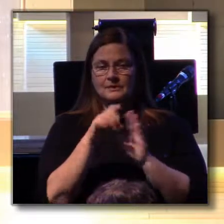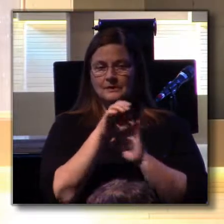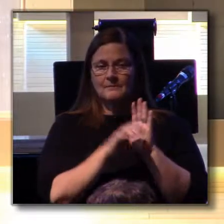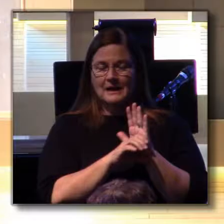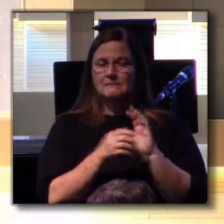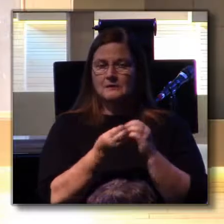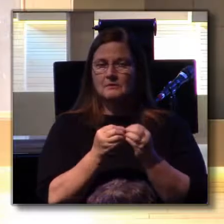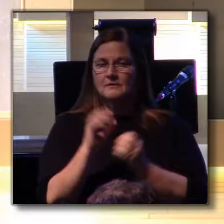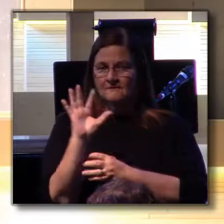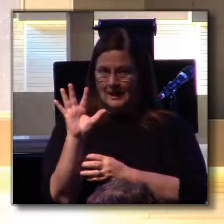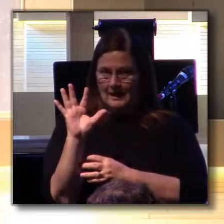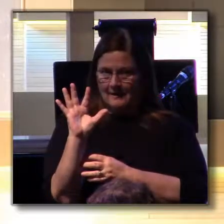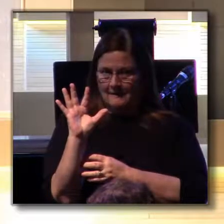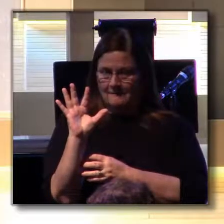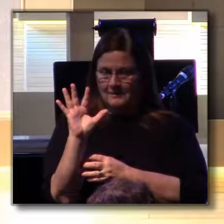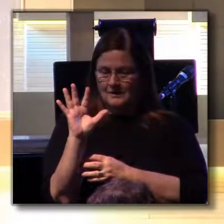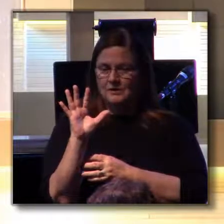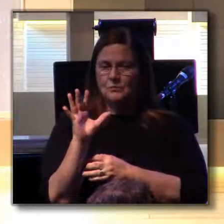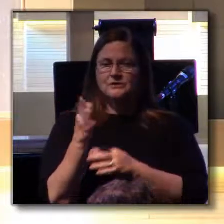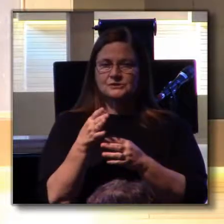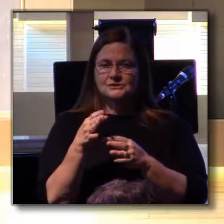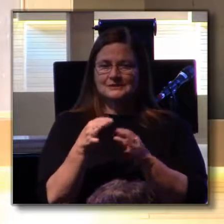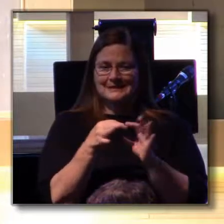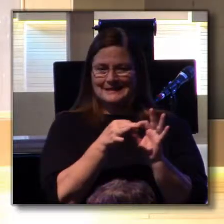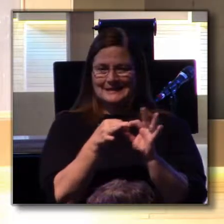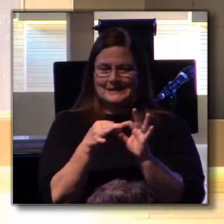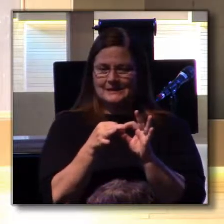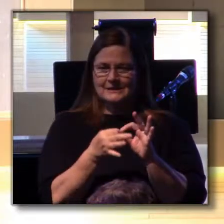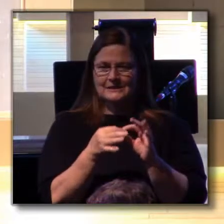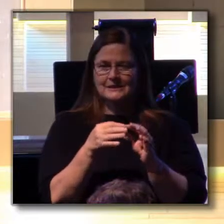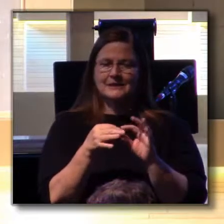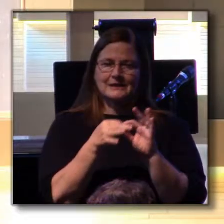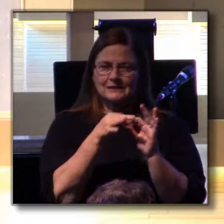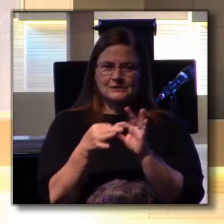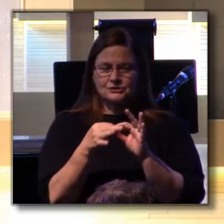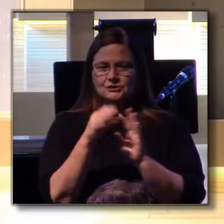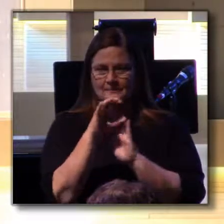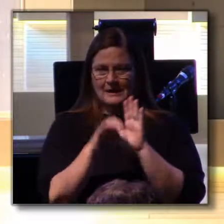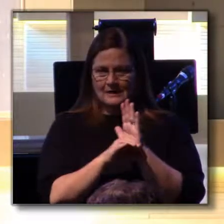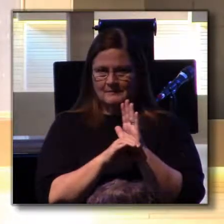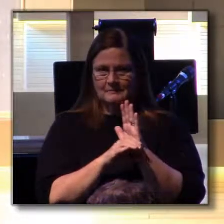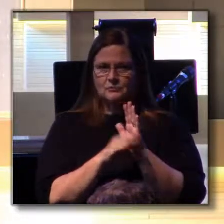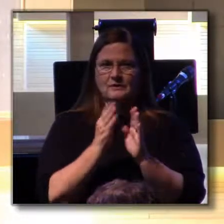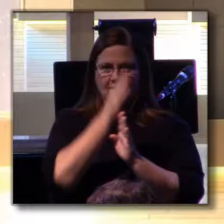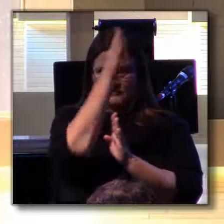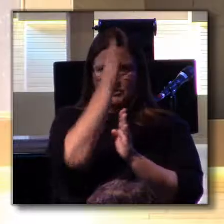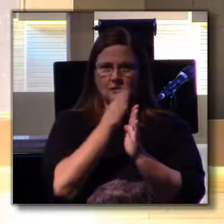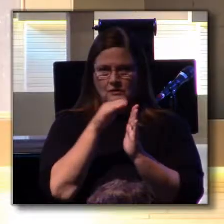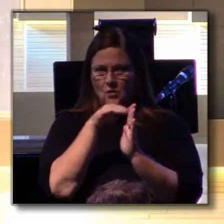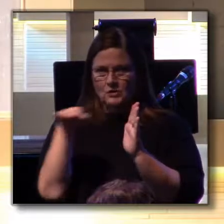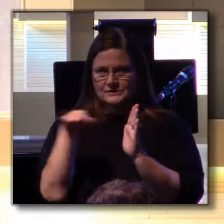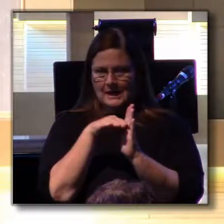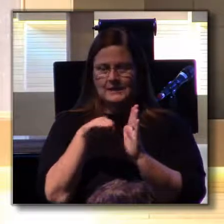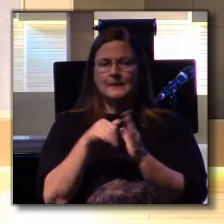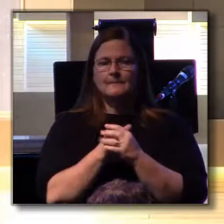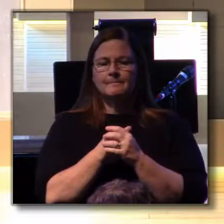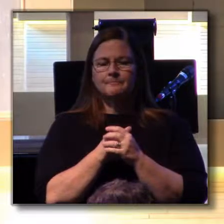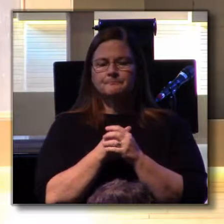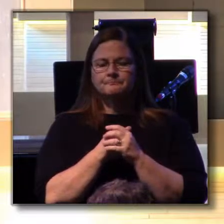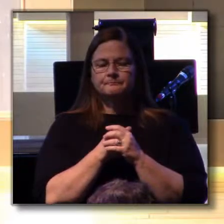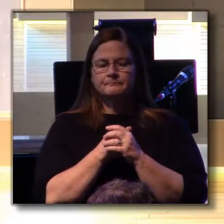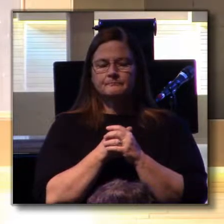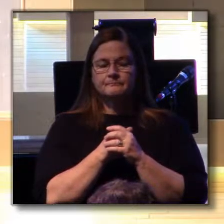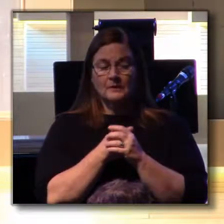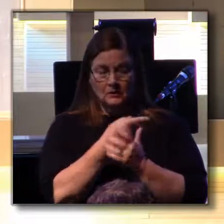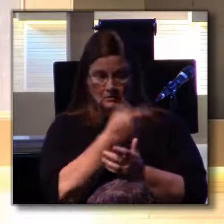hinge commandment between the vertical commandments and the horizontal commandments. And he says, you know